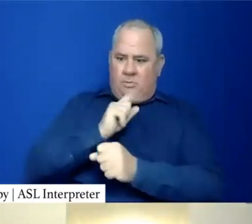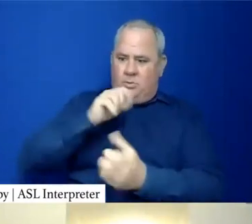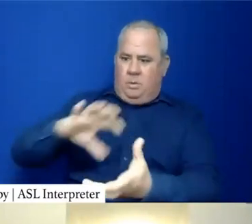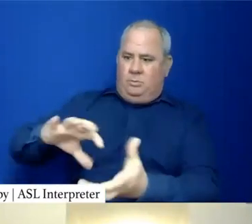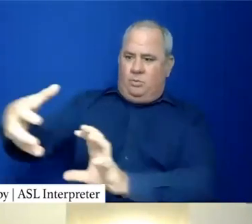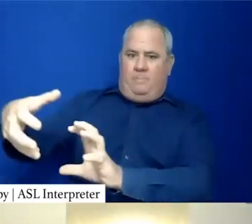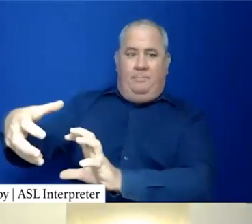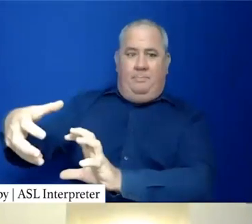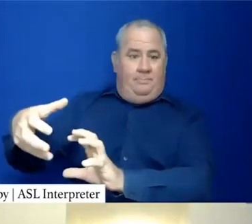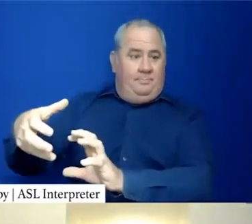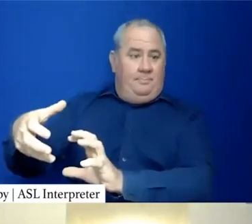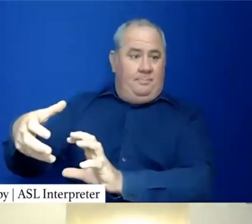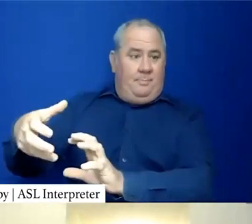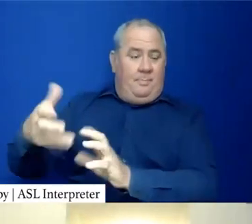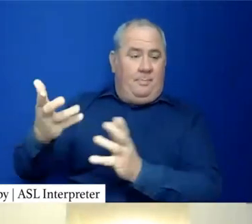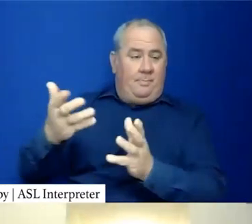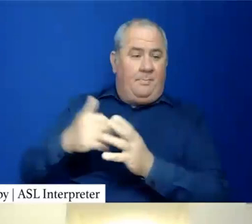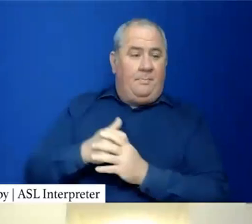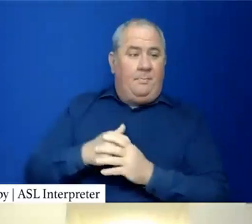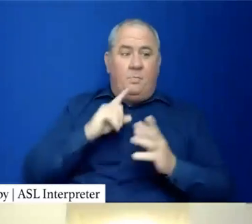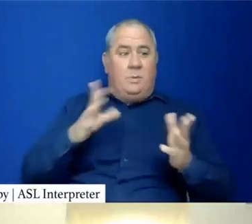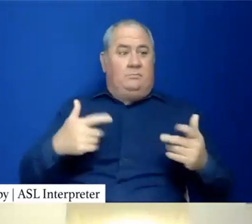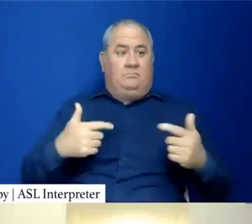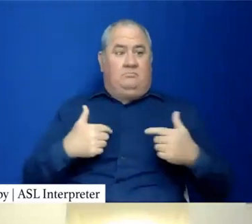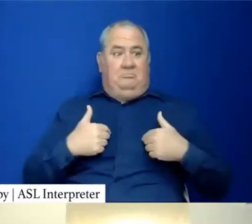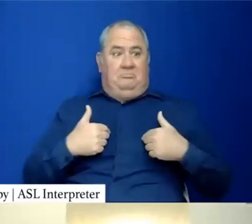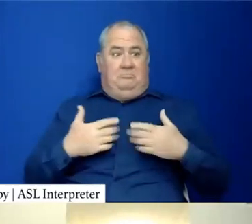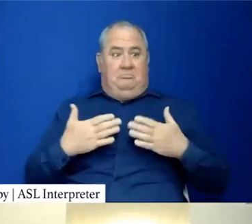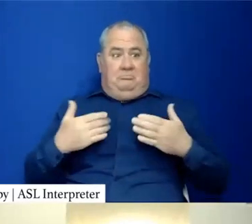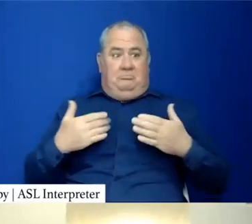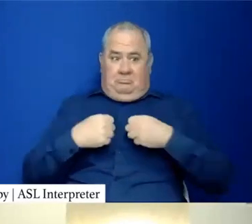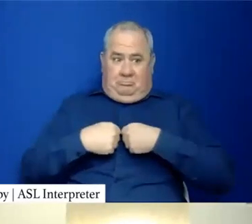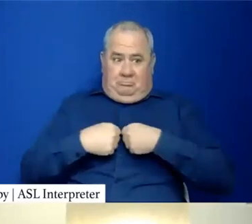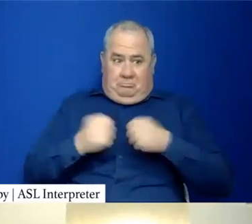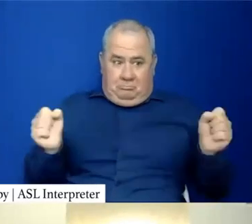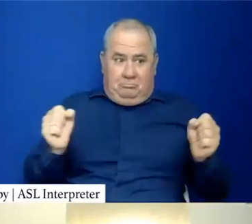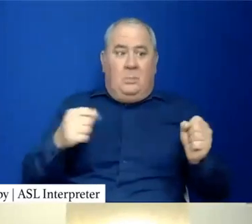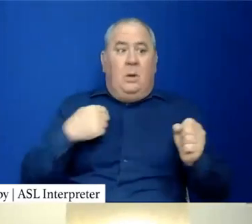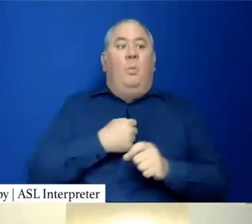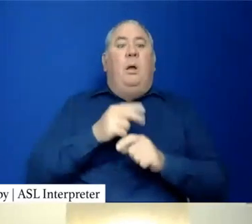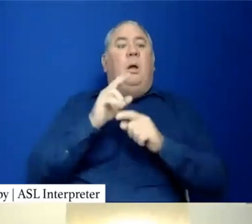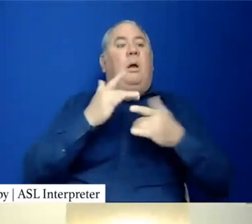also really vulnerable. Like, we're used to being, and when I say we, it can mean